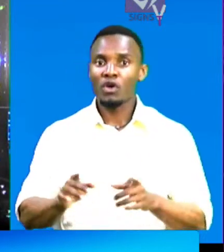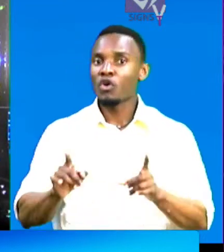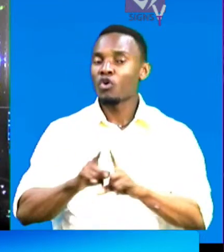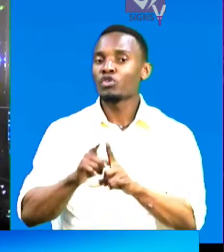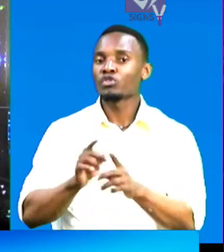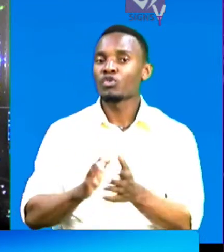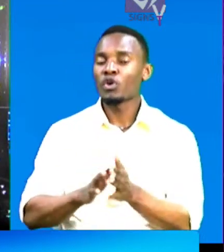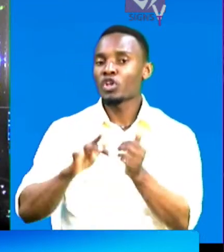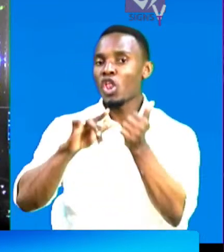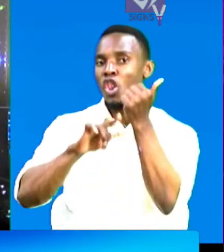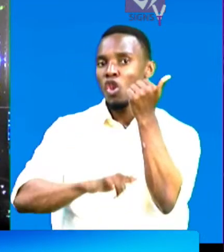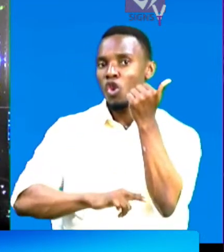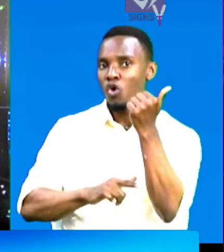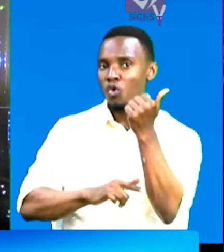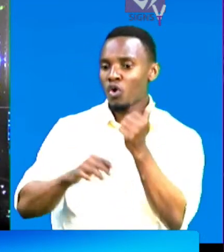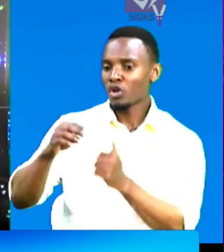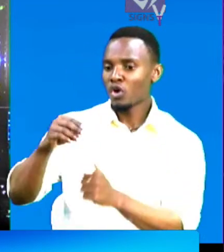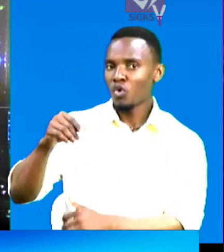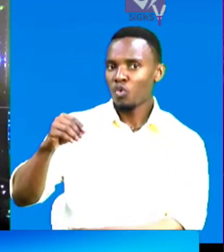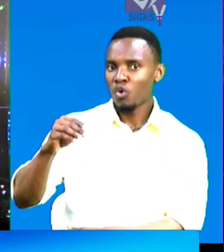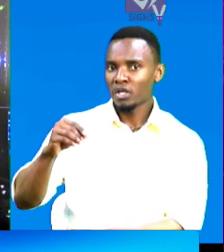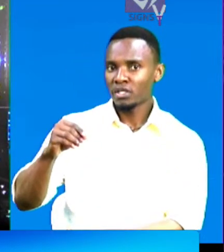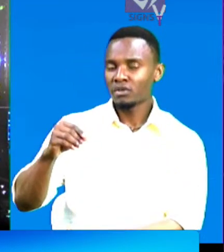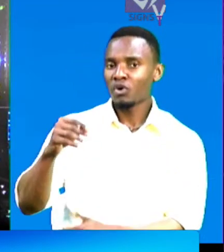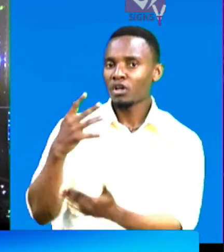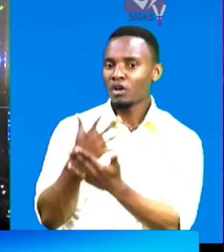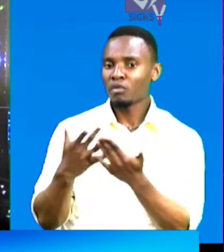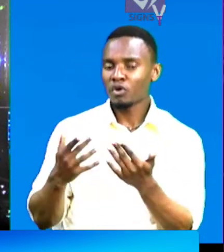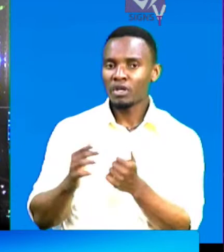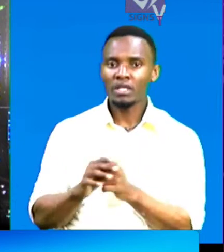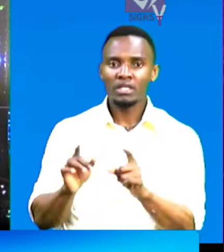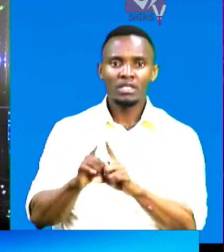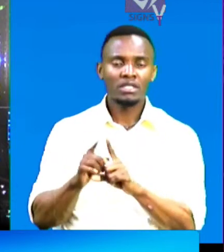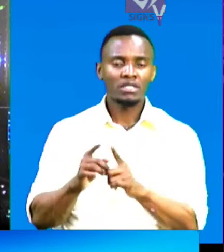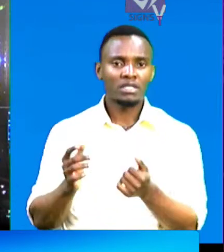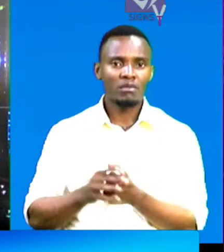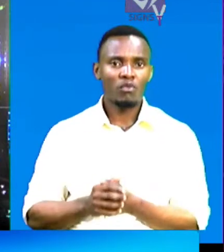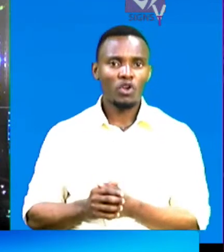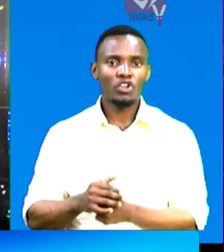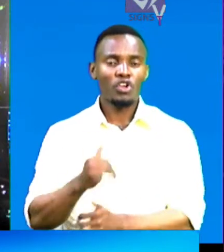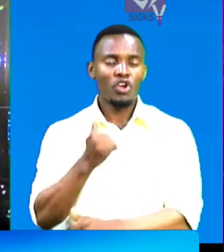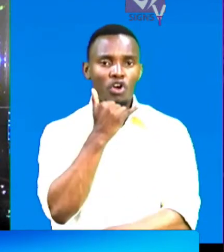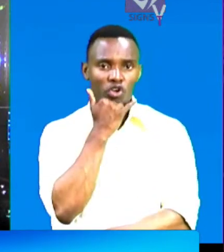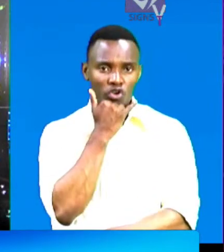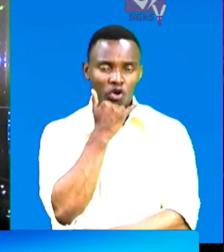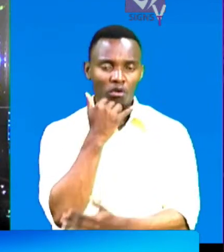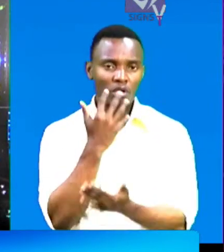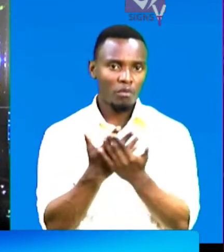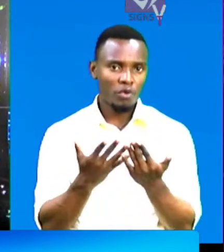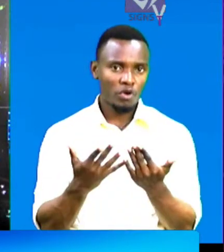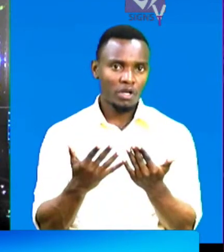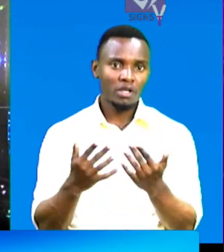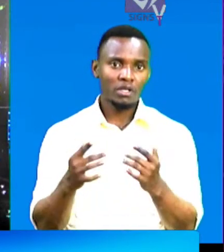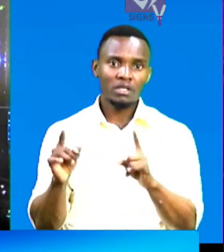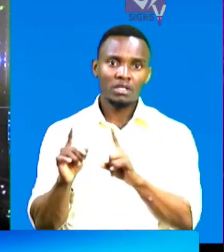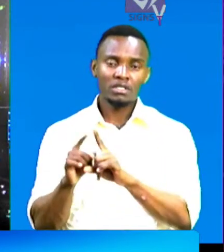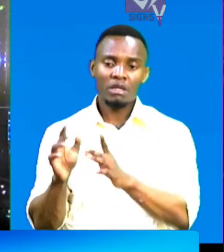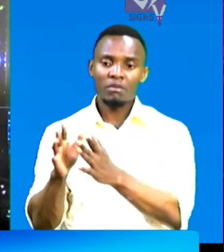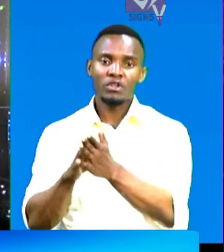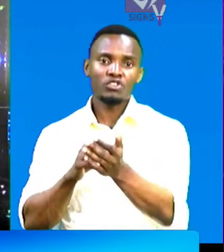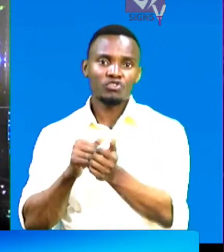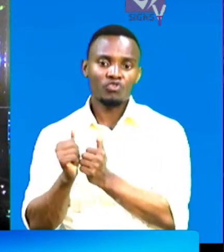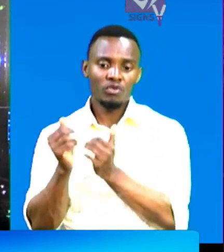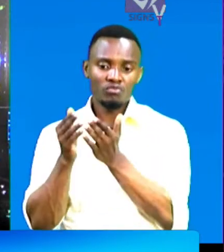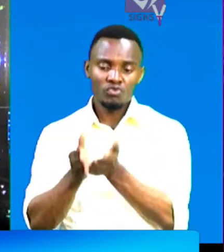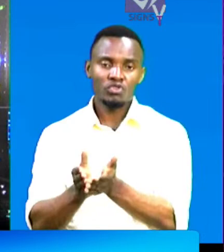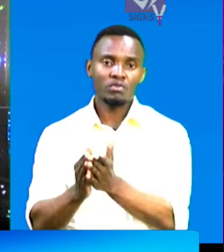low quality products, mismatched products, and batched shipments can damage your